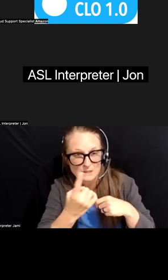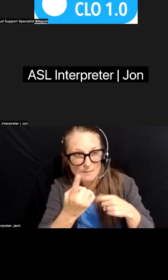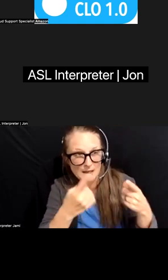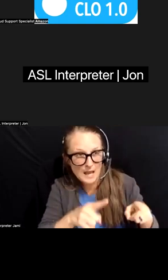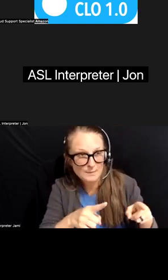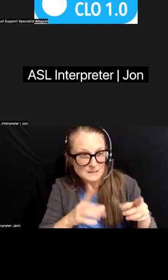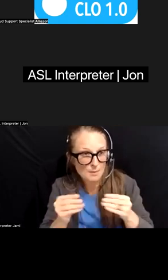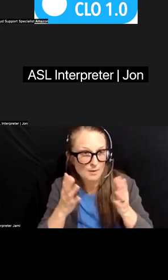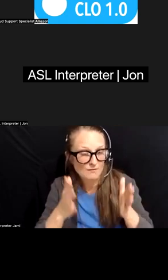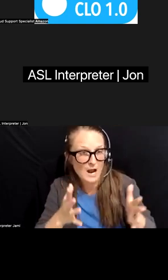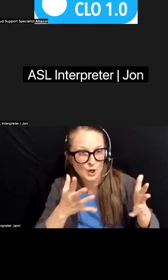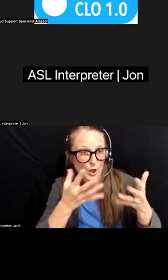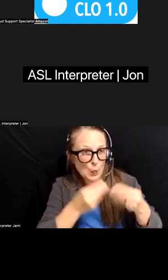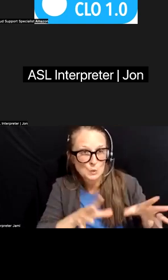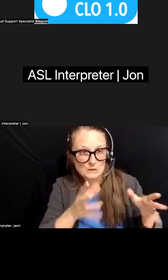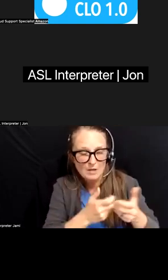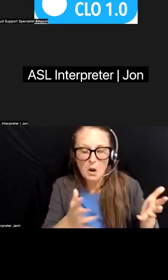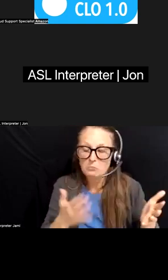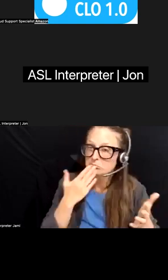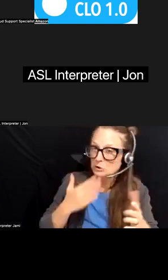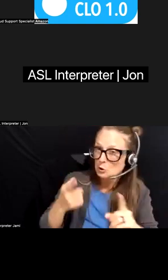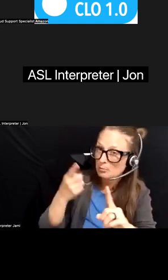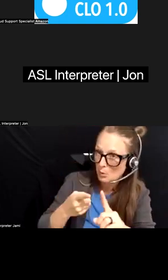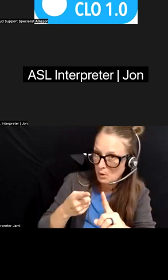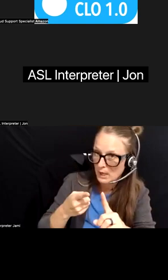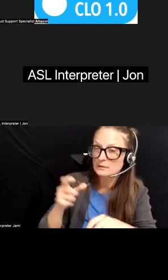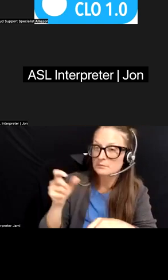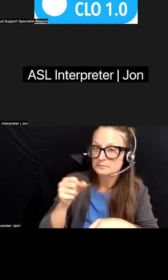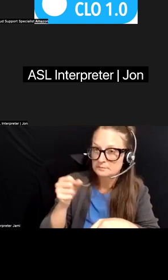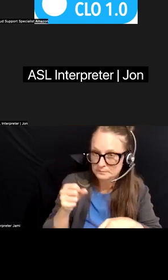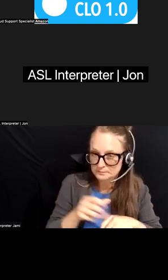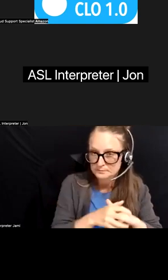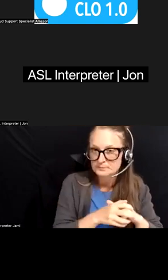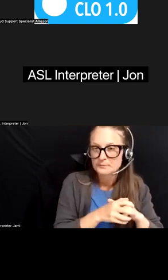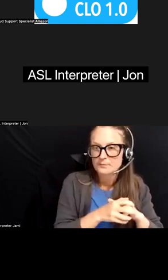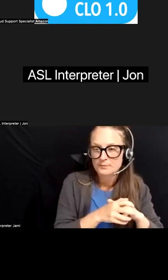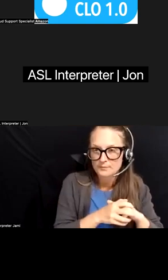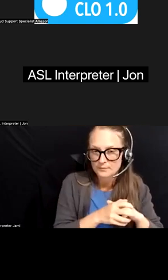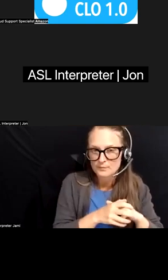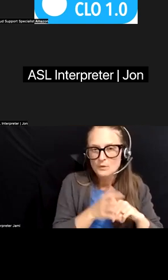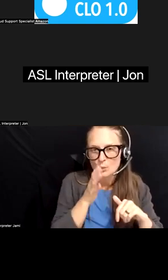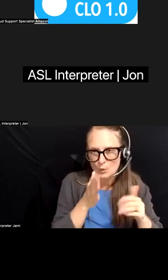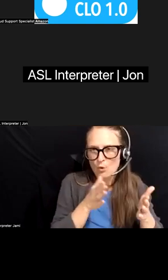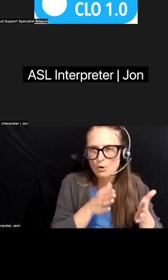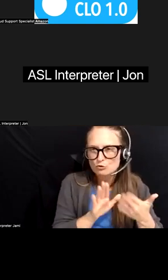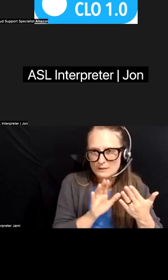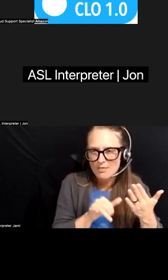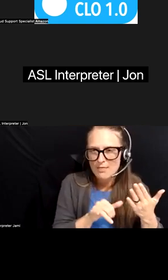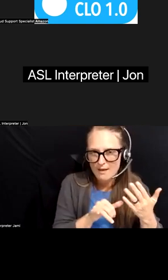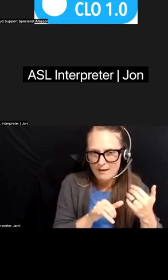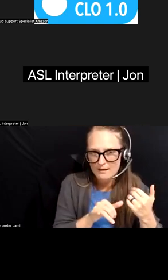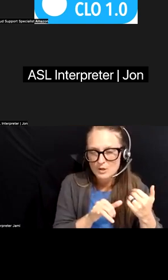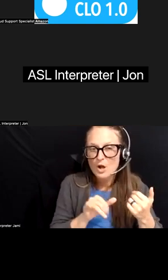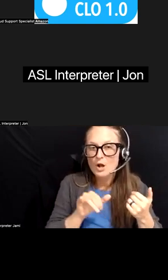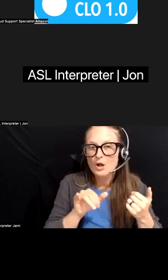all? Mohammed, that's an excellent point. The idea of, we'll address that. The